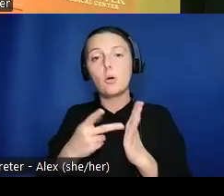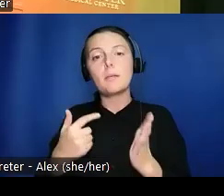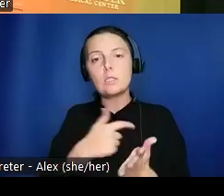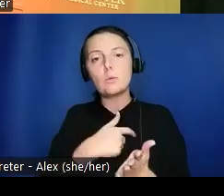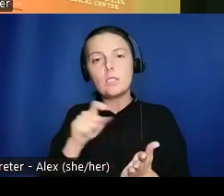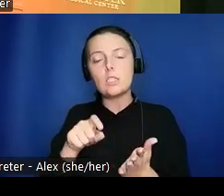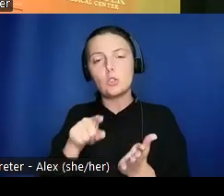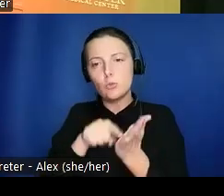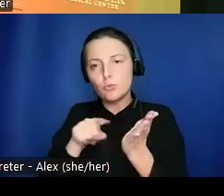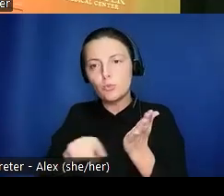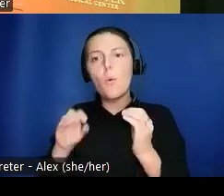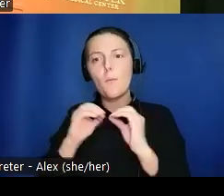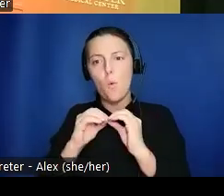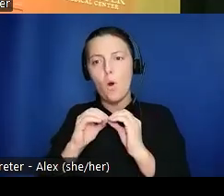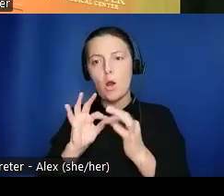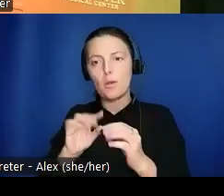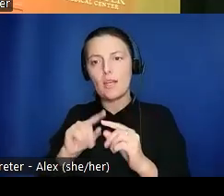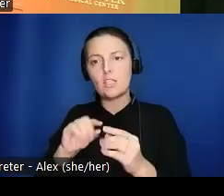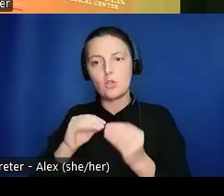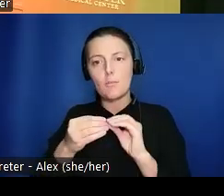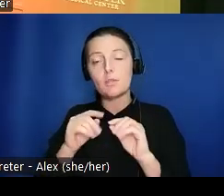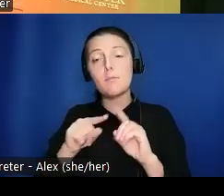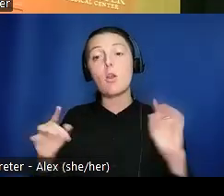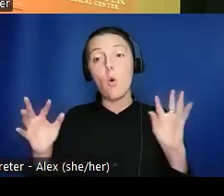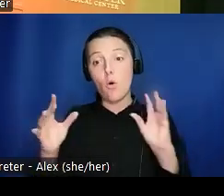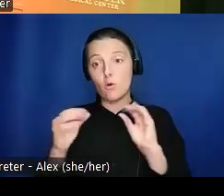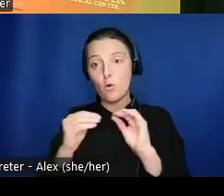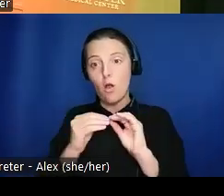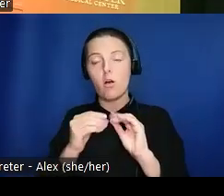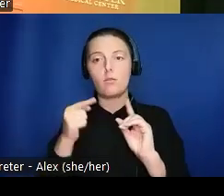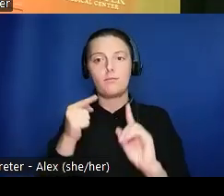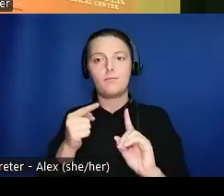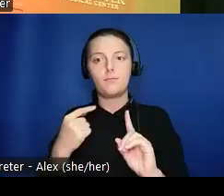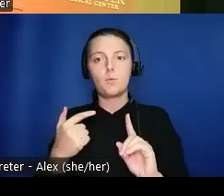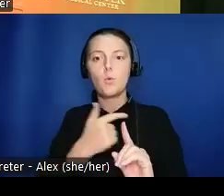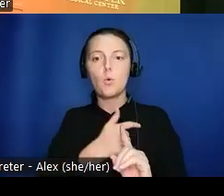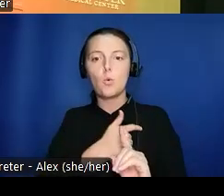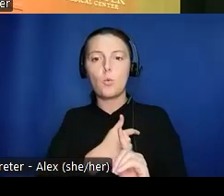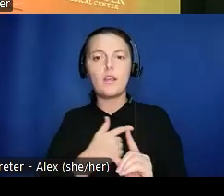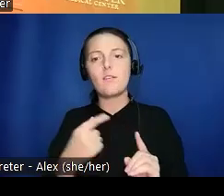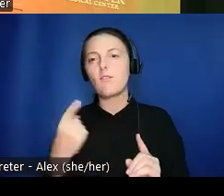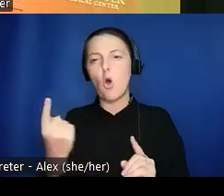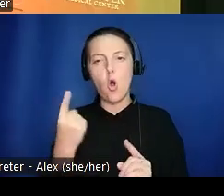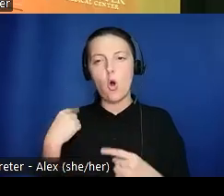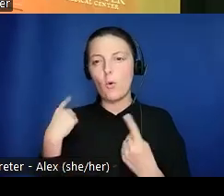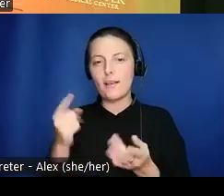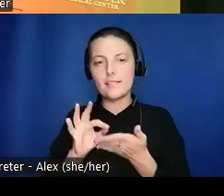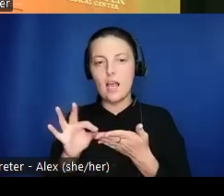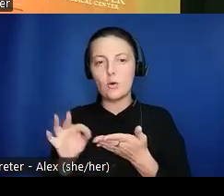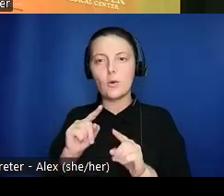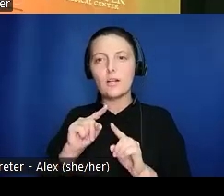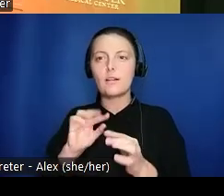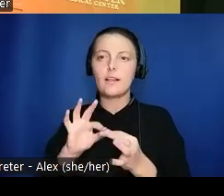overall, what we have always counted in terms of 2 to 5% increase in terms of our